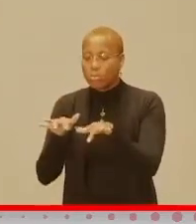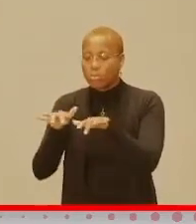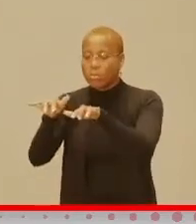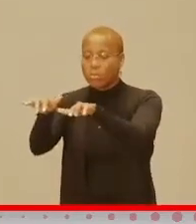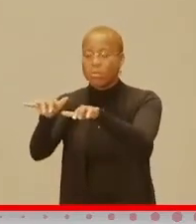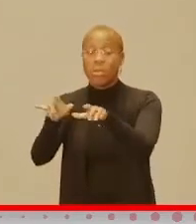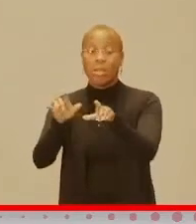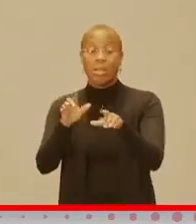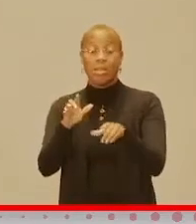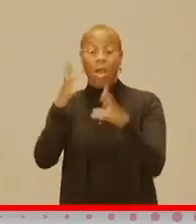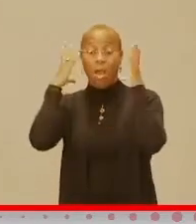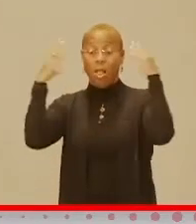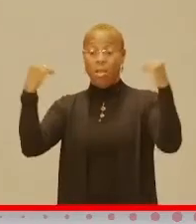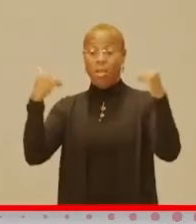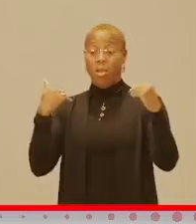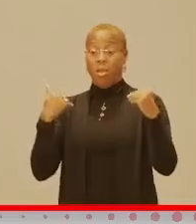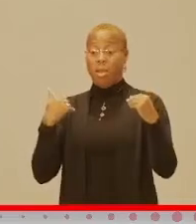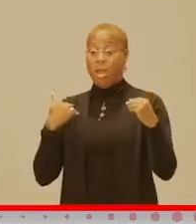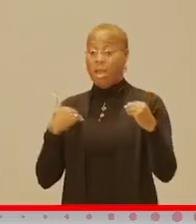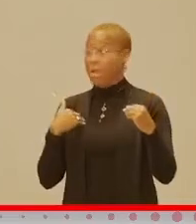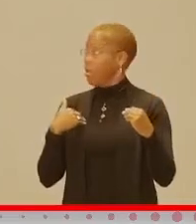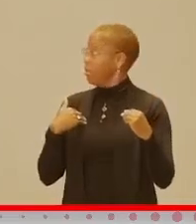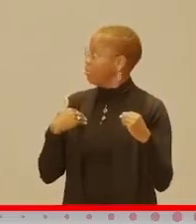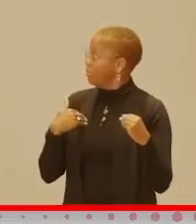Holland even has Rembrandts.